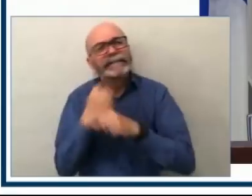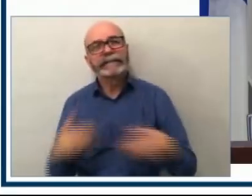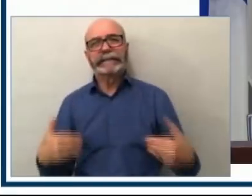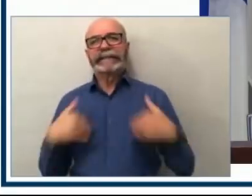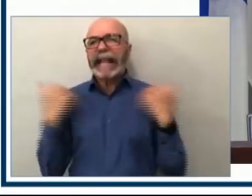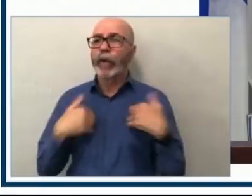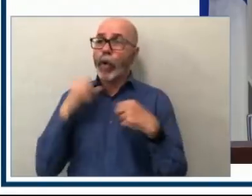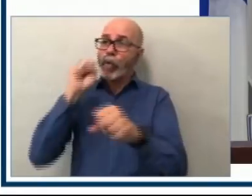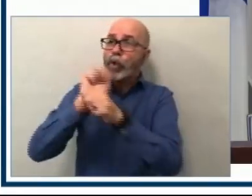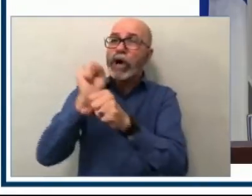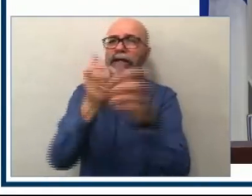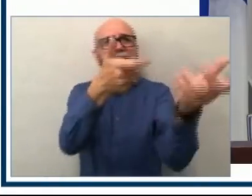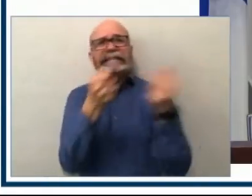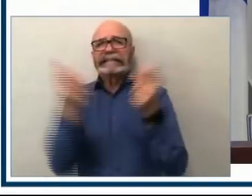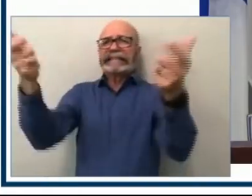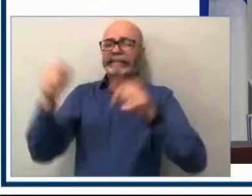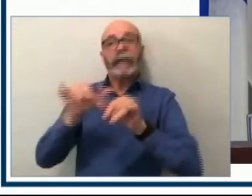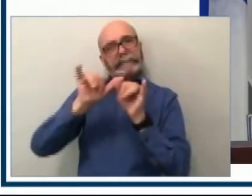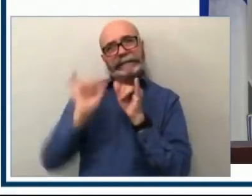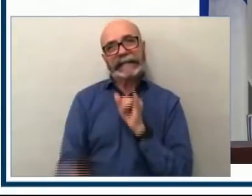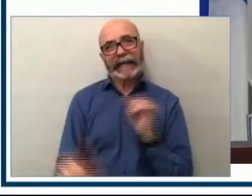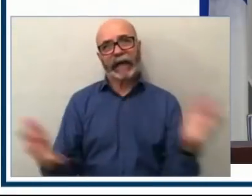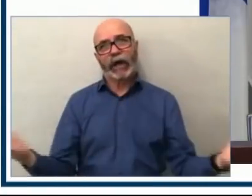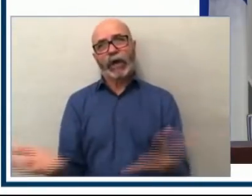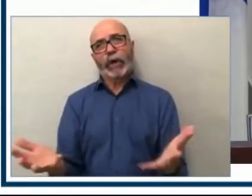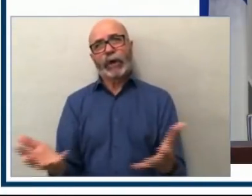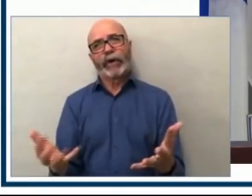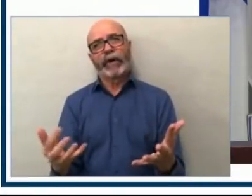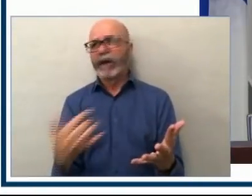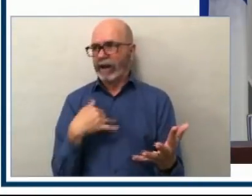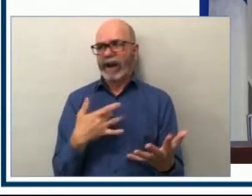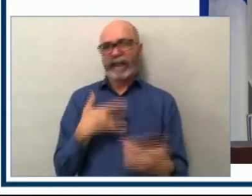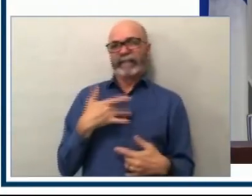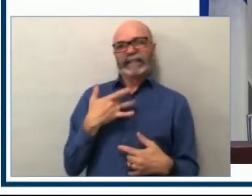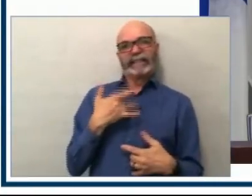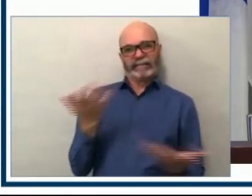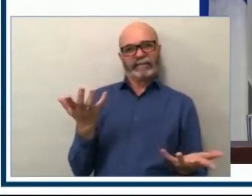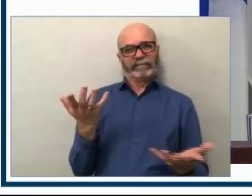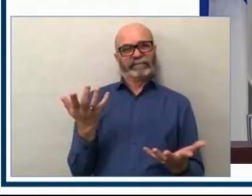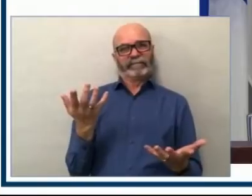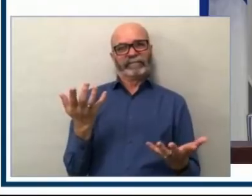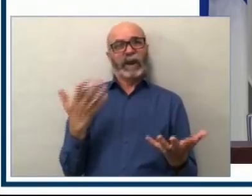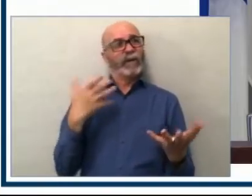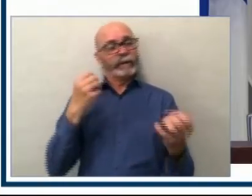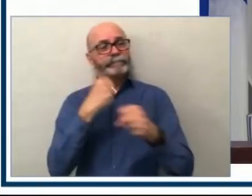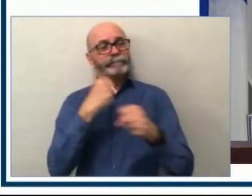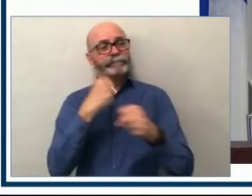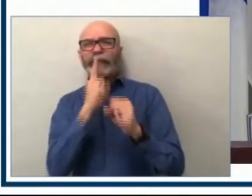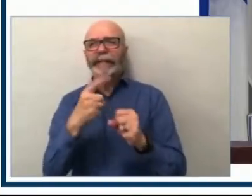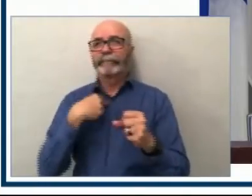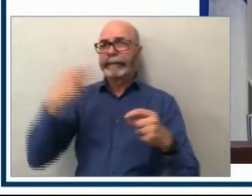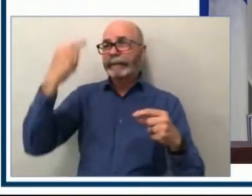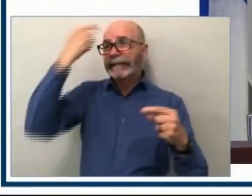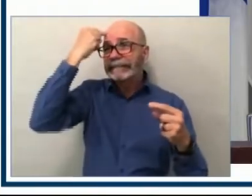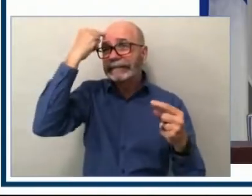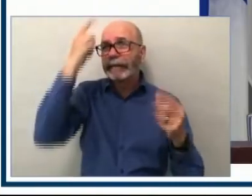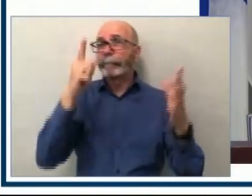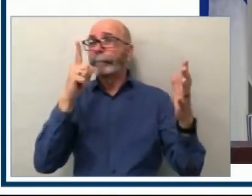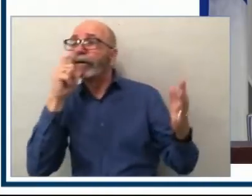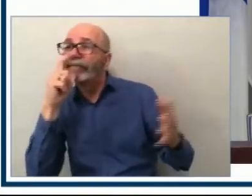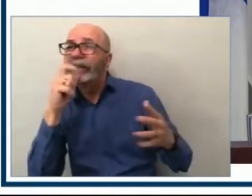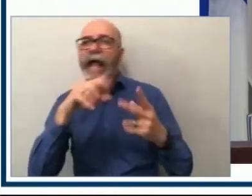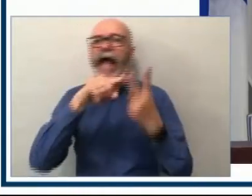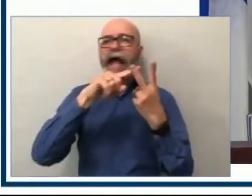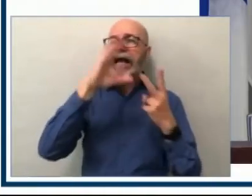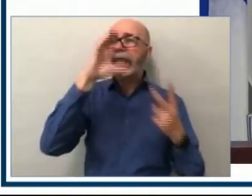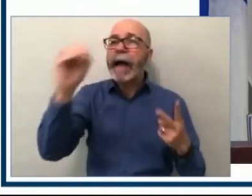my view, this sends the wrong signal. It puts a chill over private sector investment in this province. And if that's what the Conservative government wants to run on the